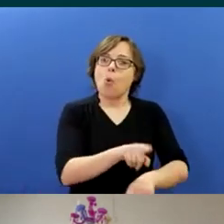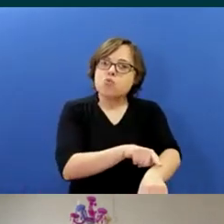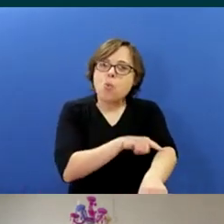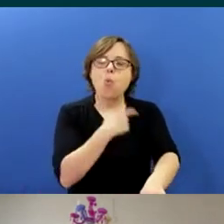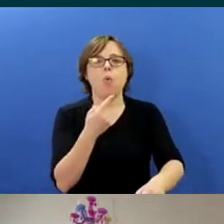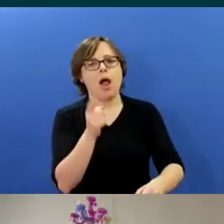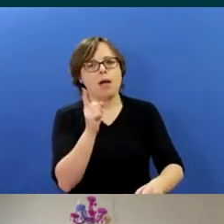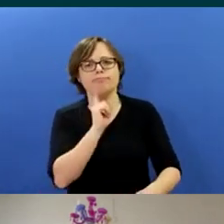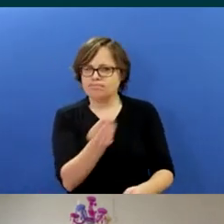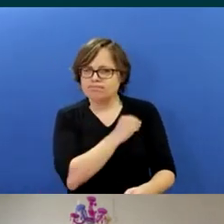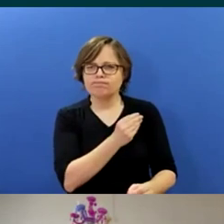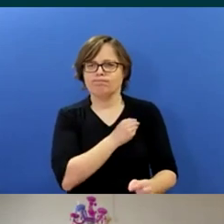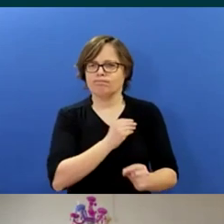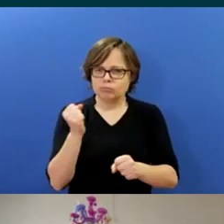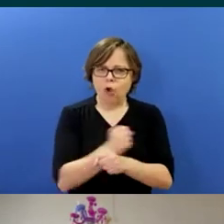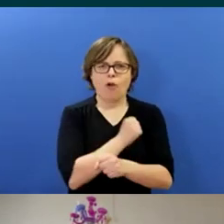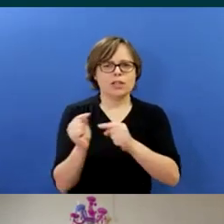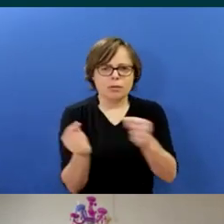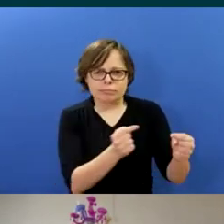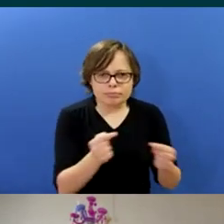to consider these proposals.